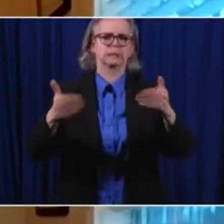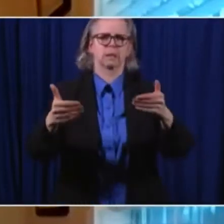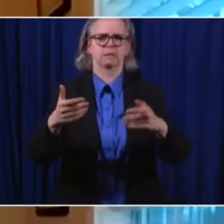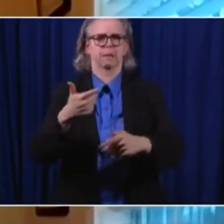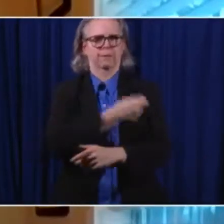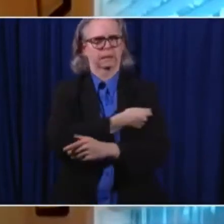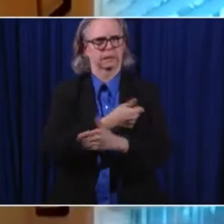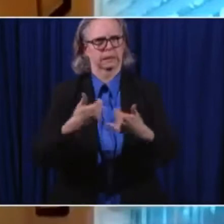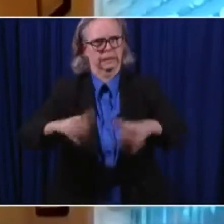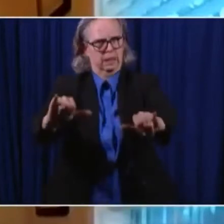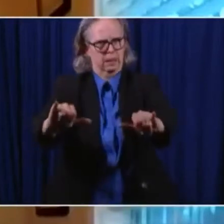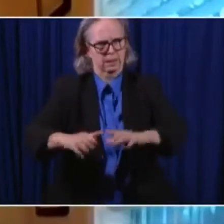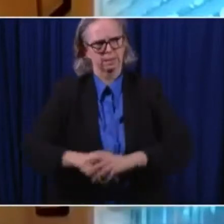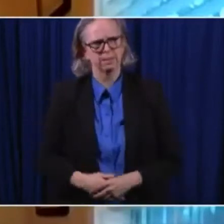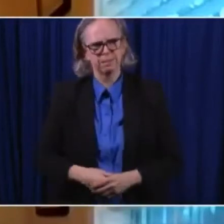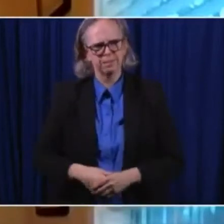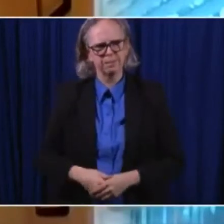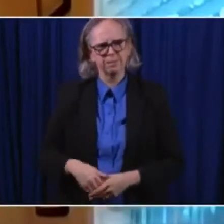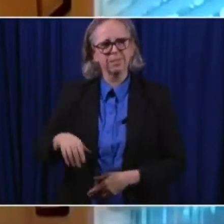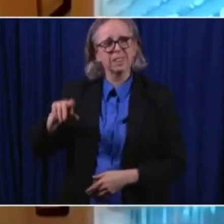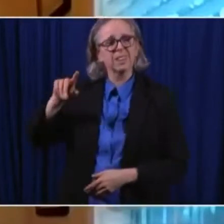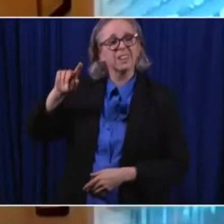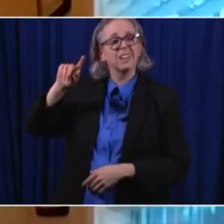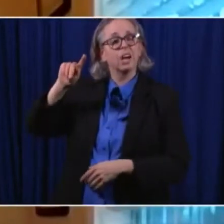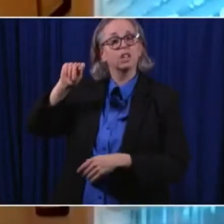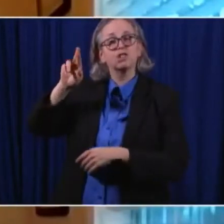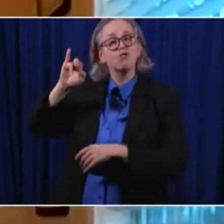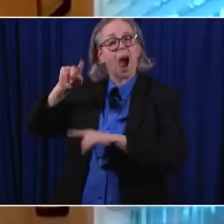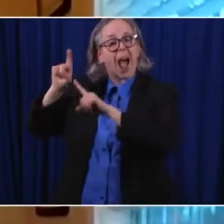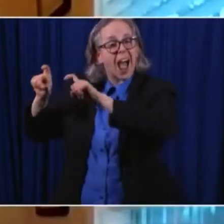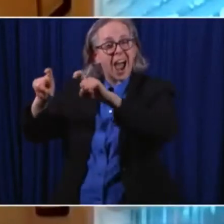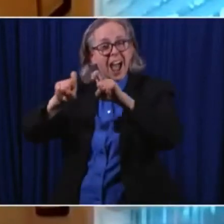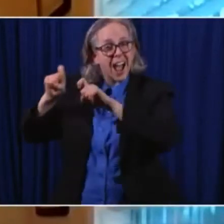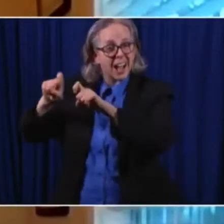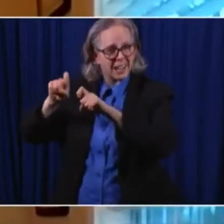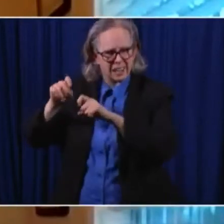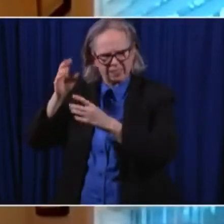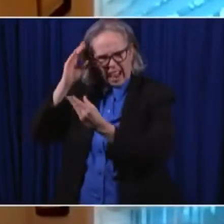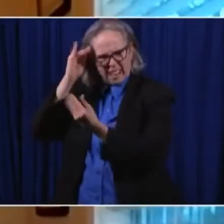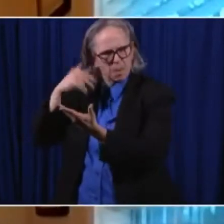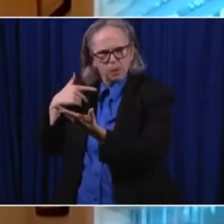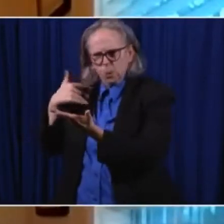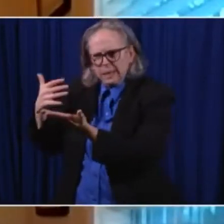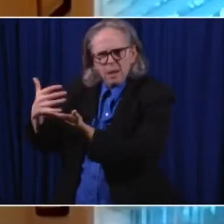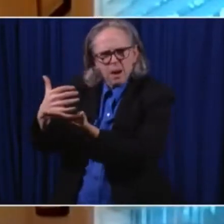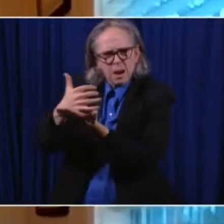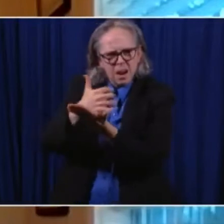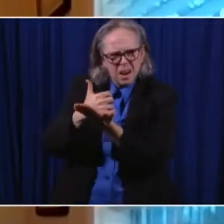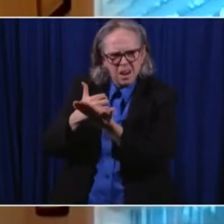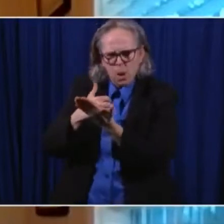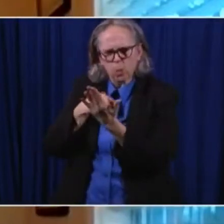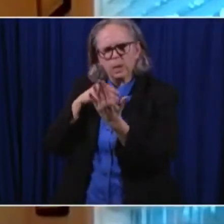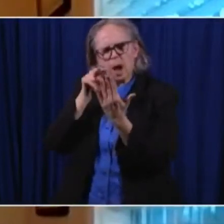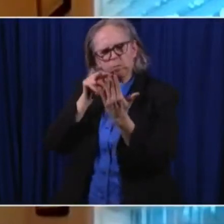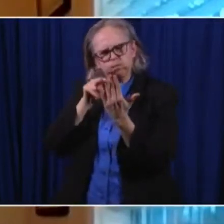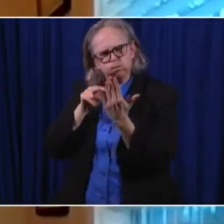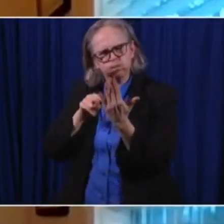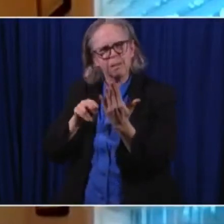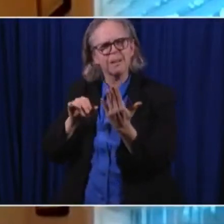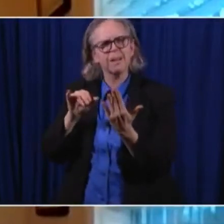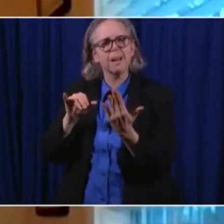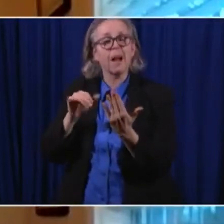trials, especially the latter half of those trials, phases 2 and 3, suggested very strongly that vaccination is safe